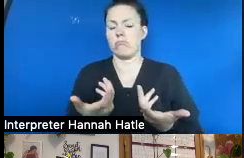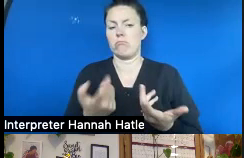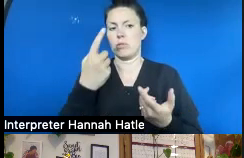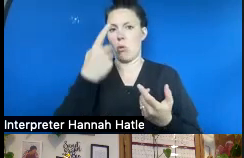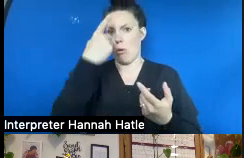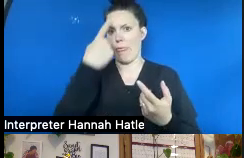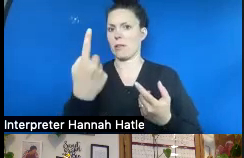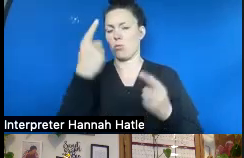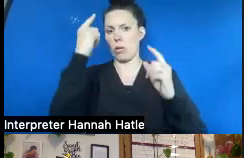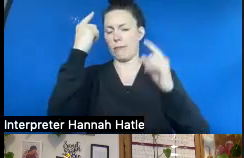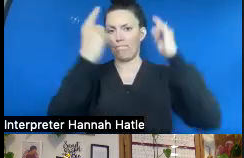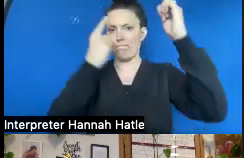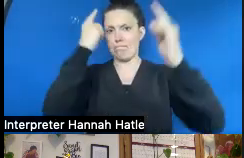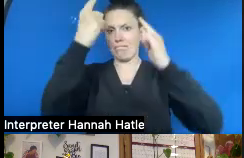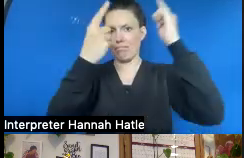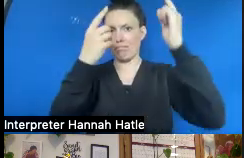that a lot when,